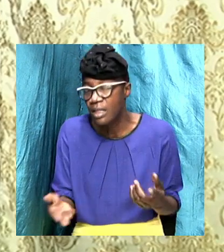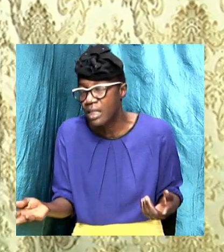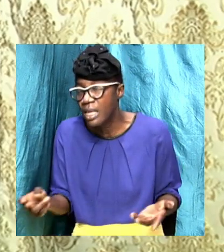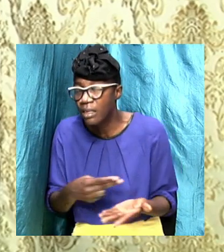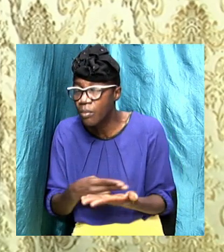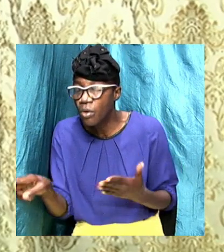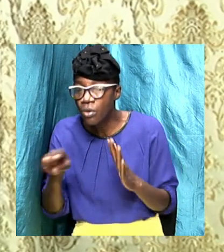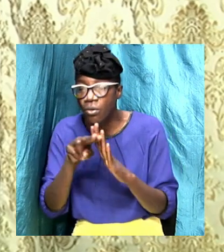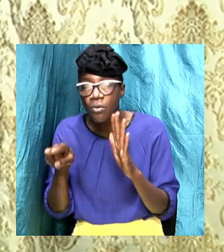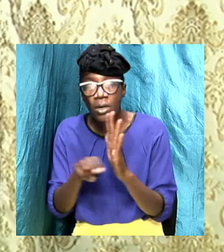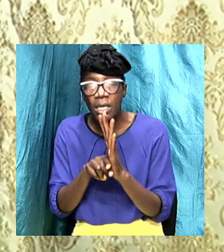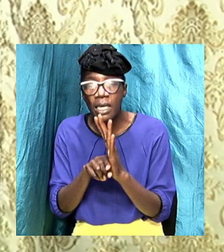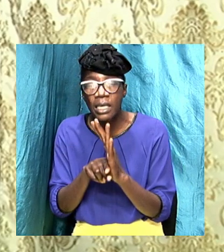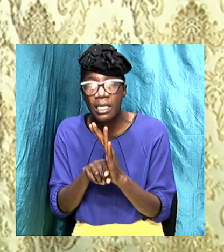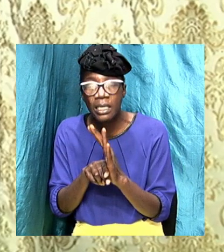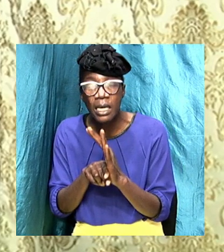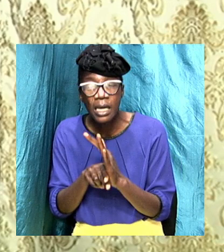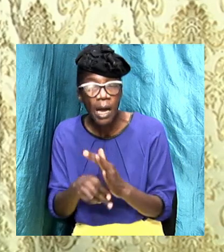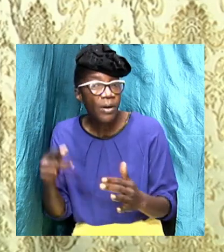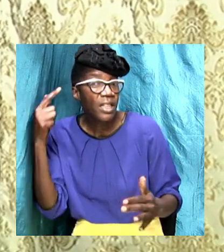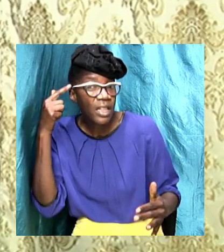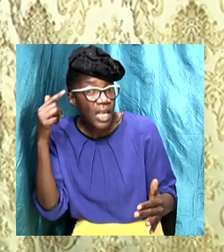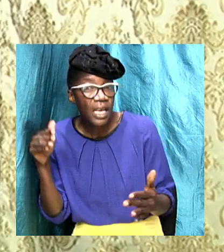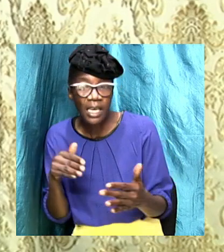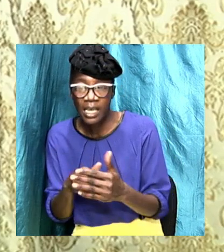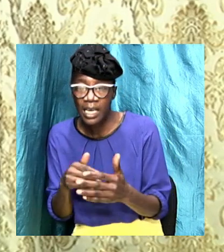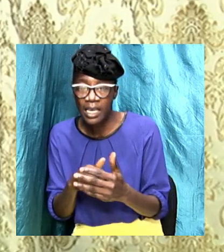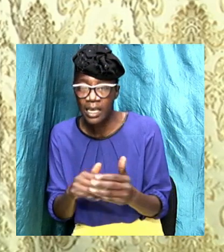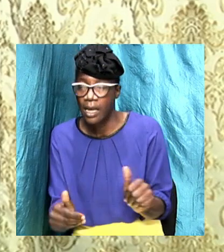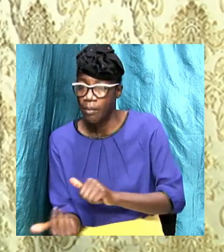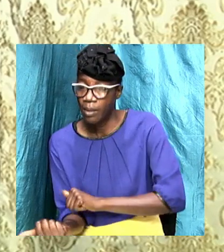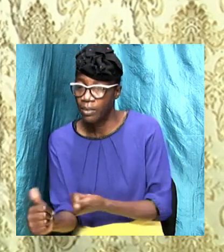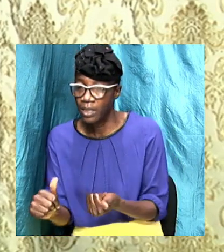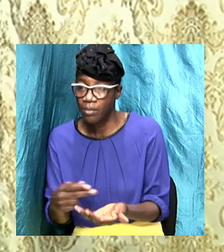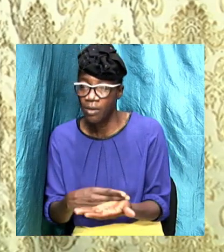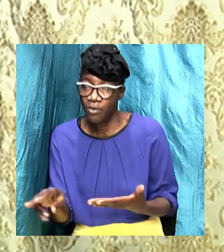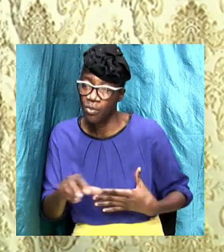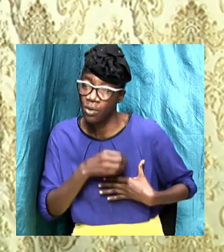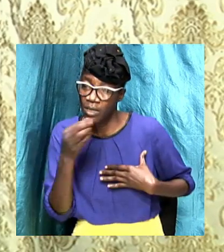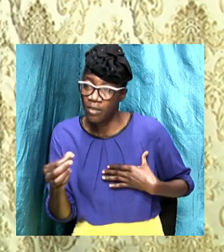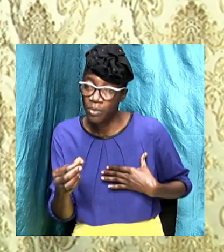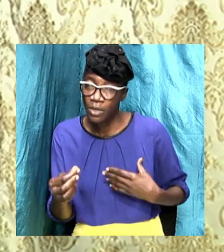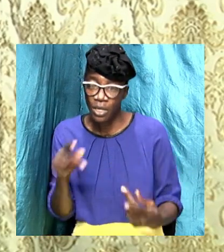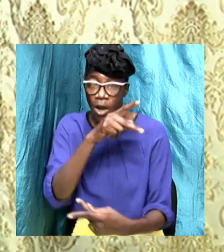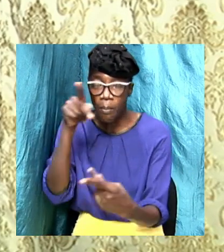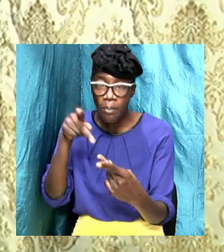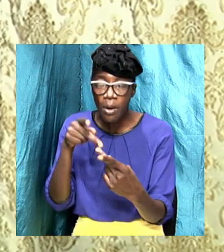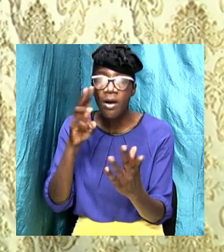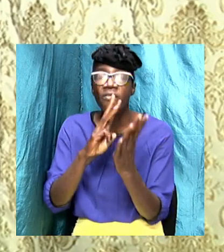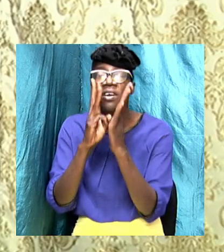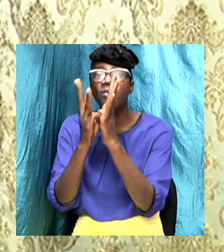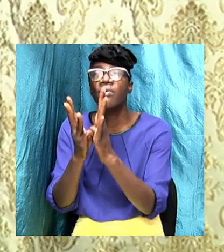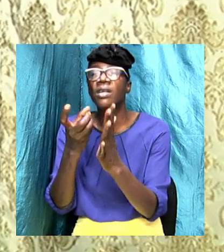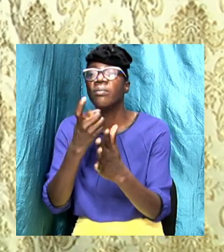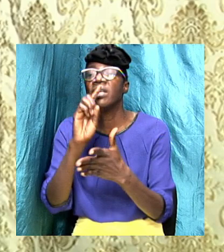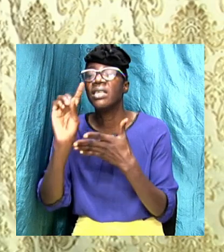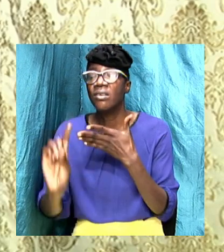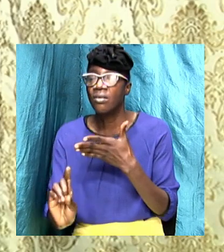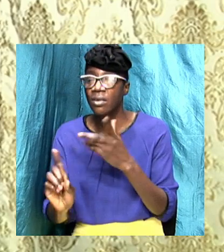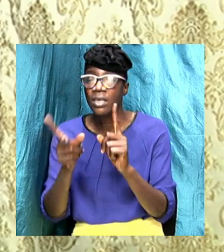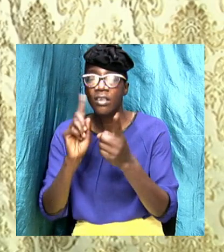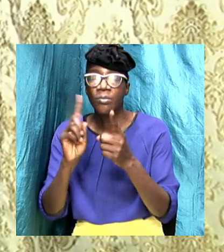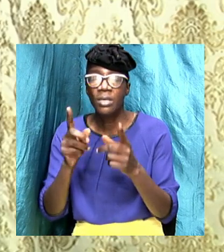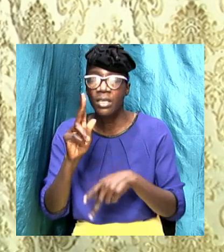holiness and as we recap, God, baptism of the Holy Ghost, that your perfect will be done. Speak to your people like only